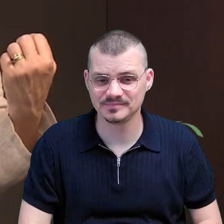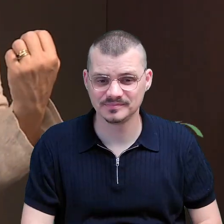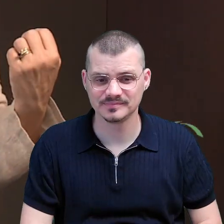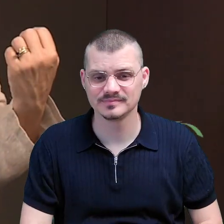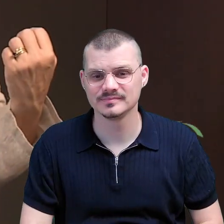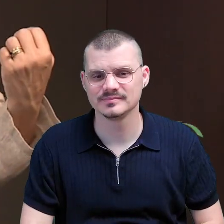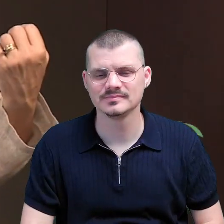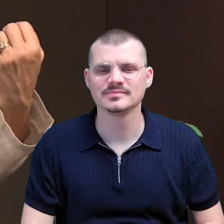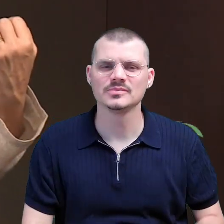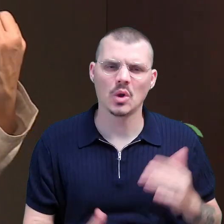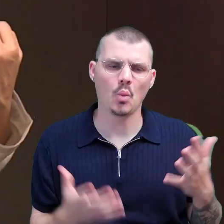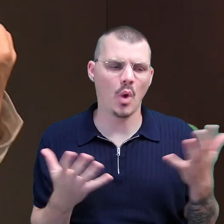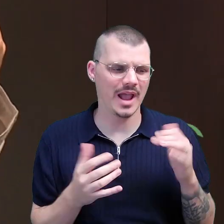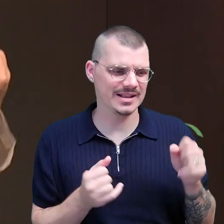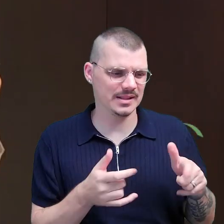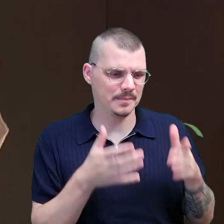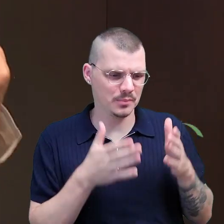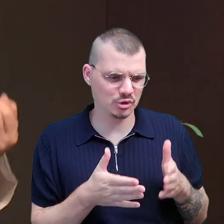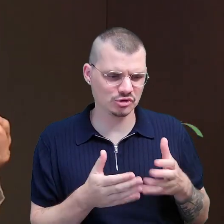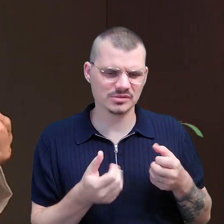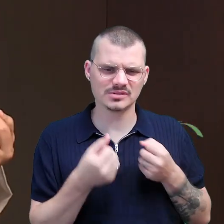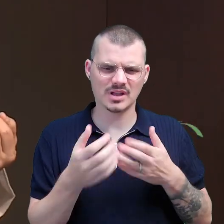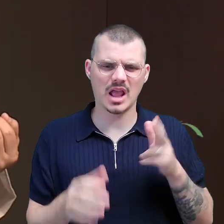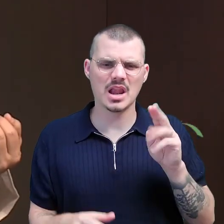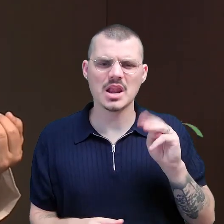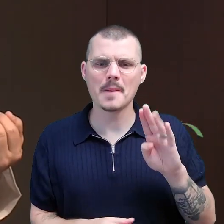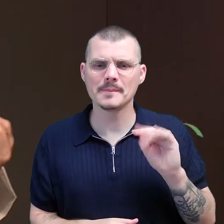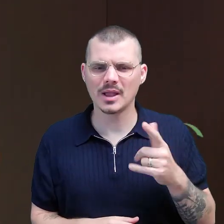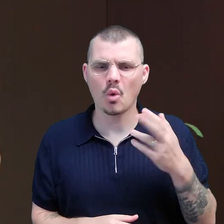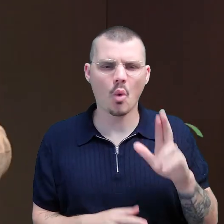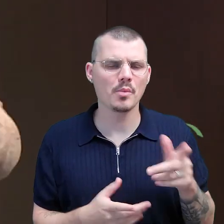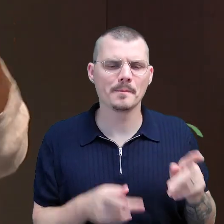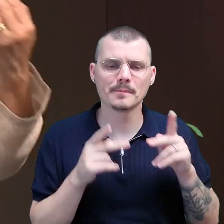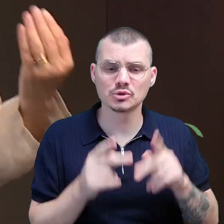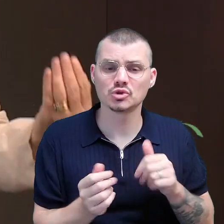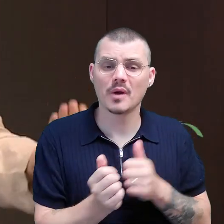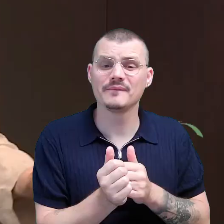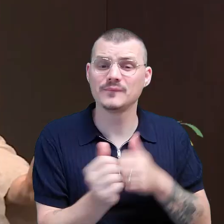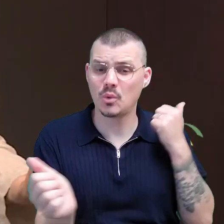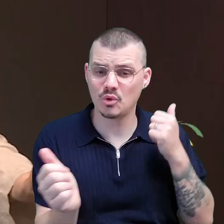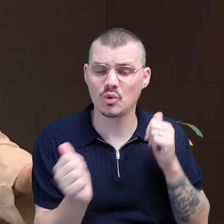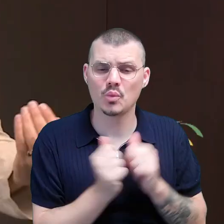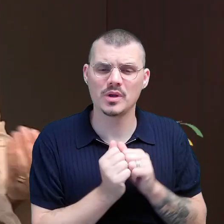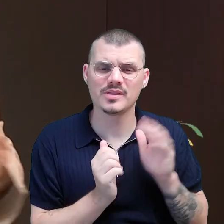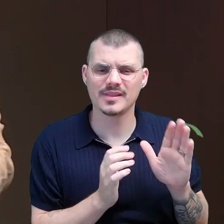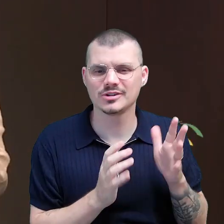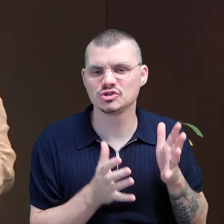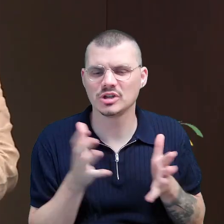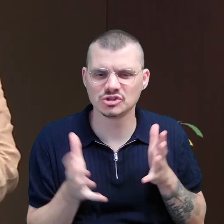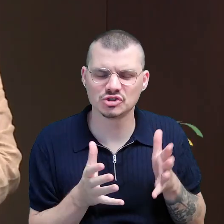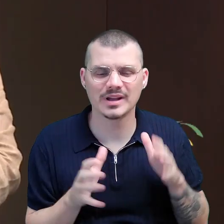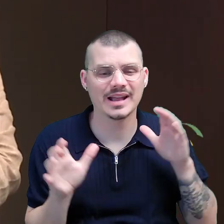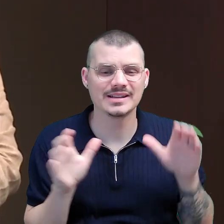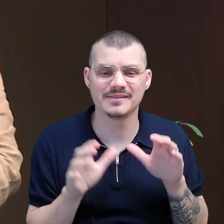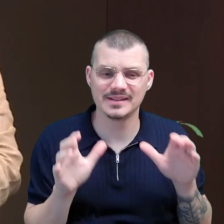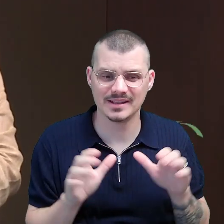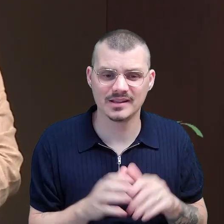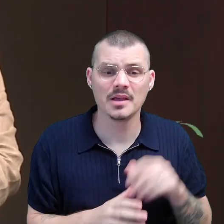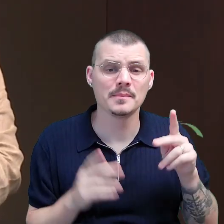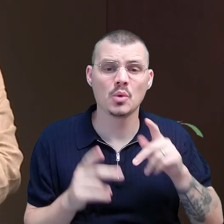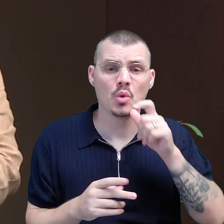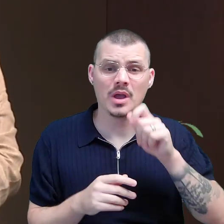herself. What is the person numbing? What is the person avoiding with the given gesture or